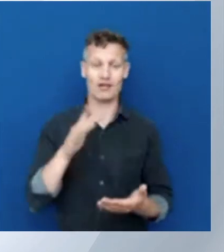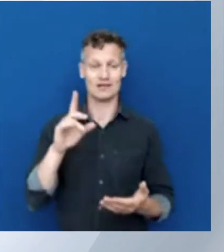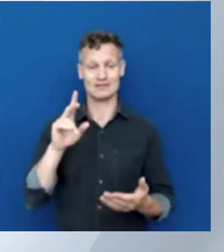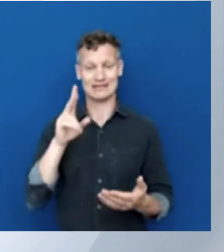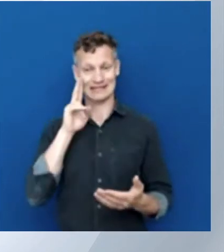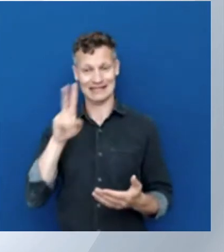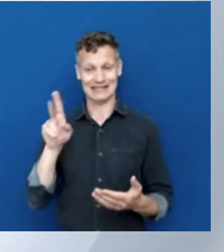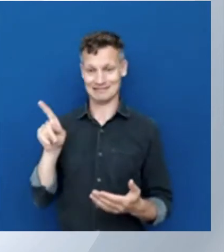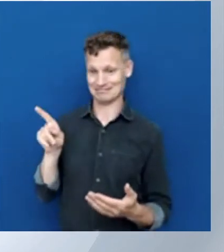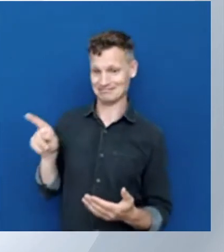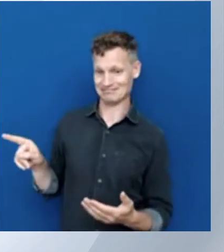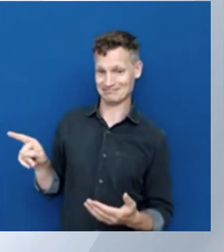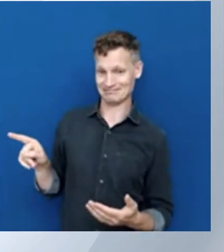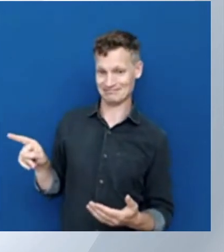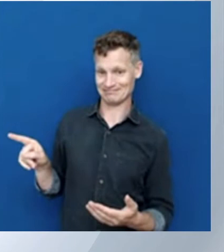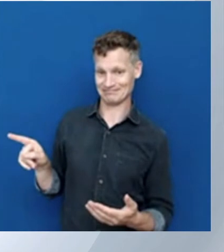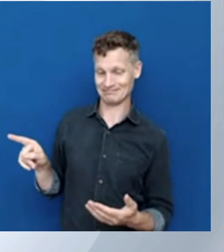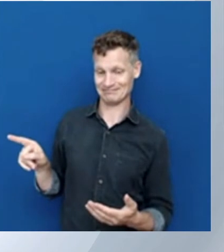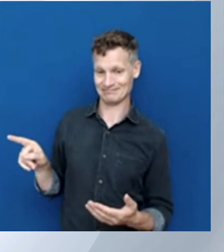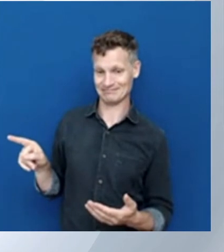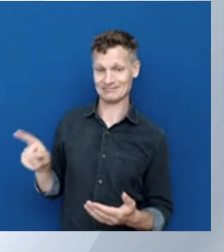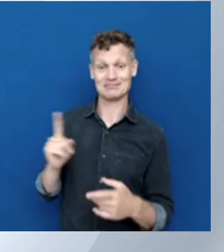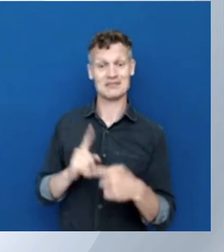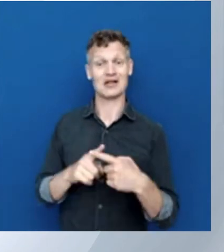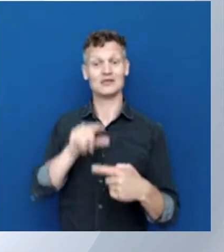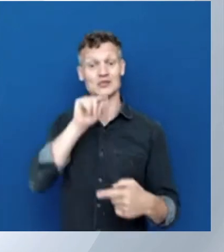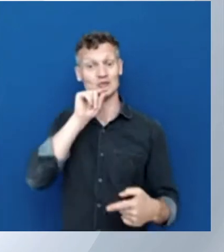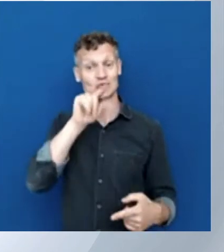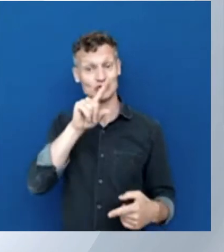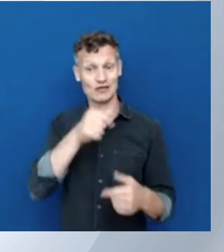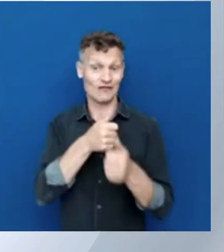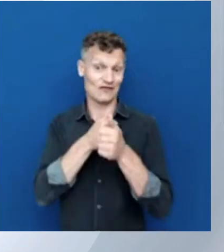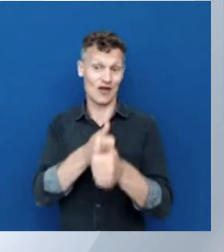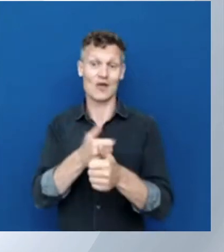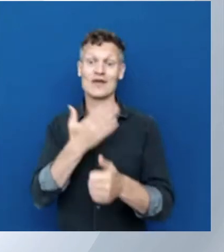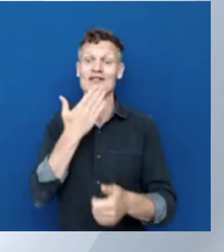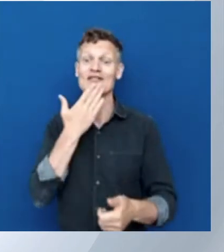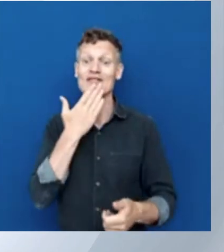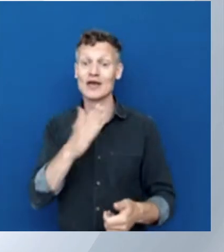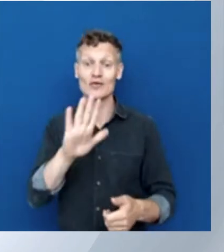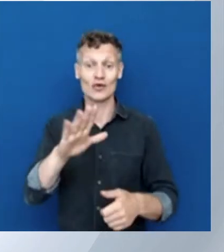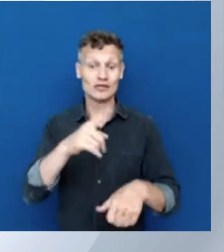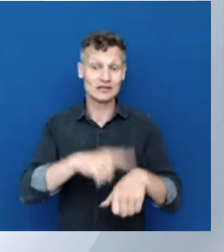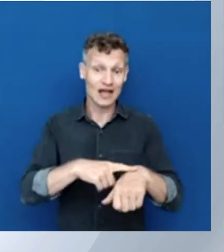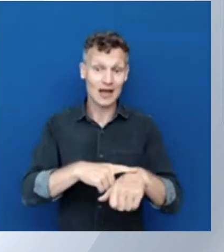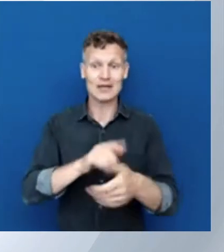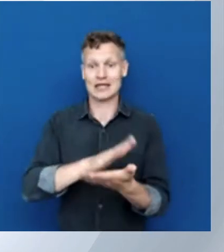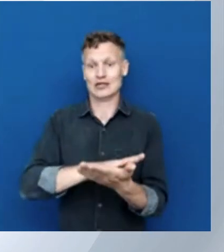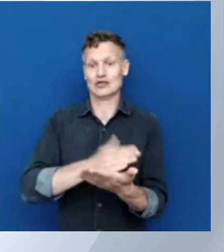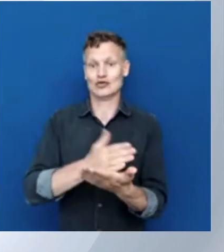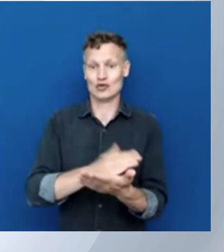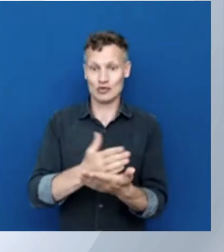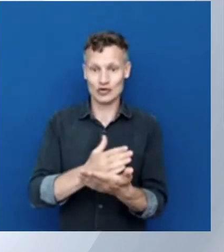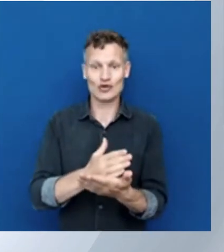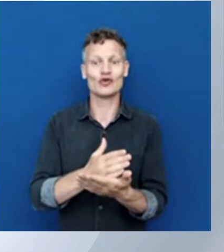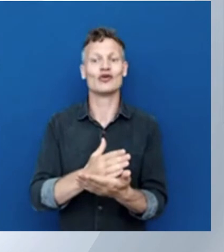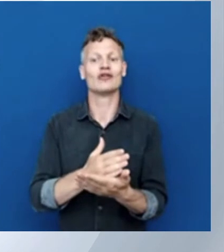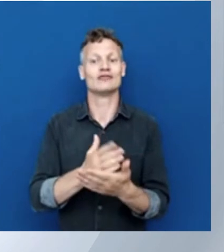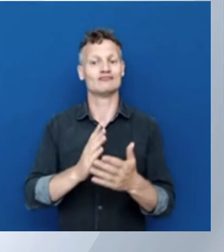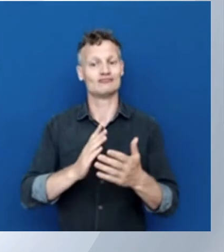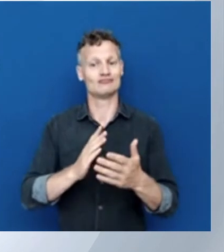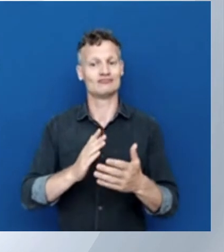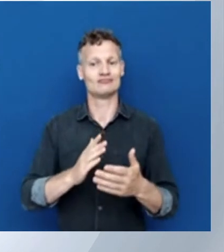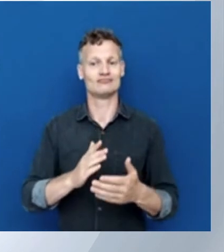https://aka.ms/all. You can follow me on Twitter. I thank you for your time, and I thank you for the interpreter that spent their time also today, and Suzanne and